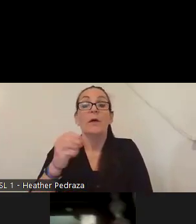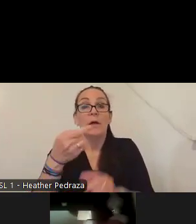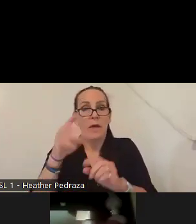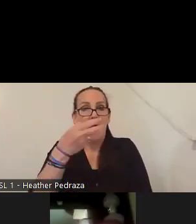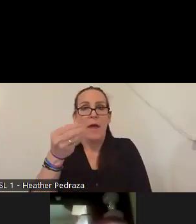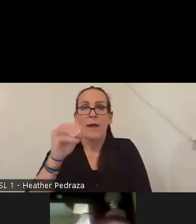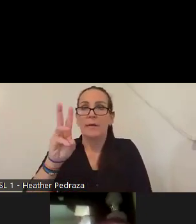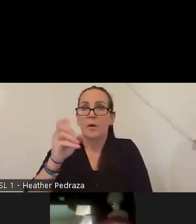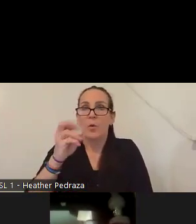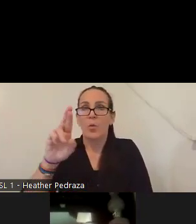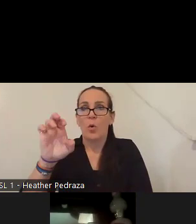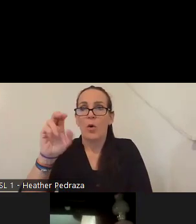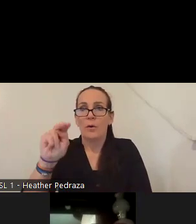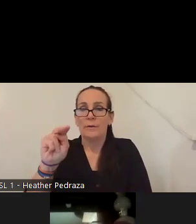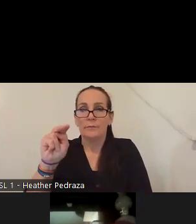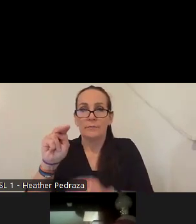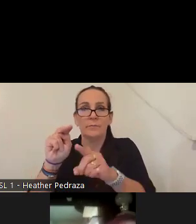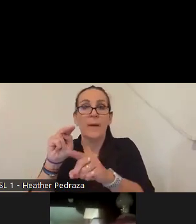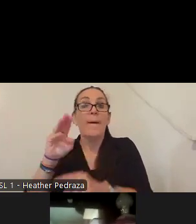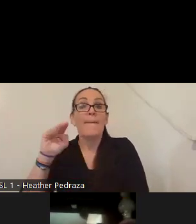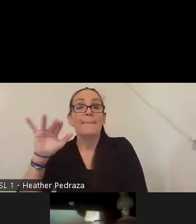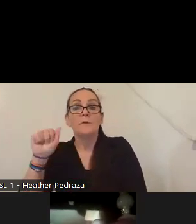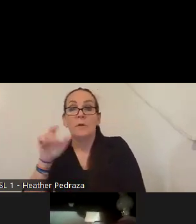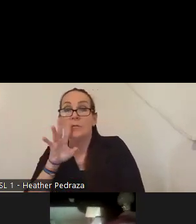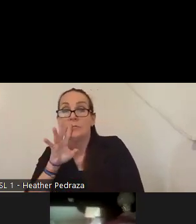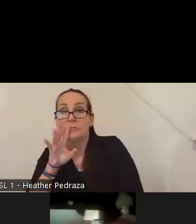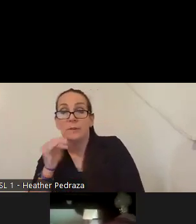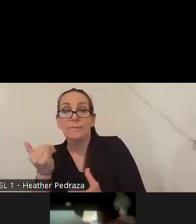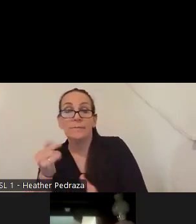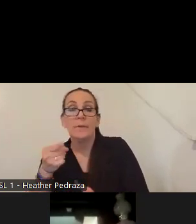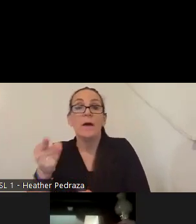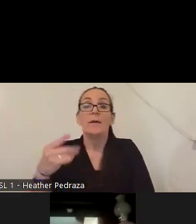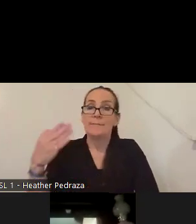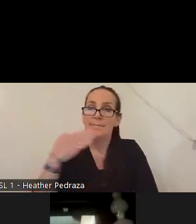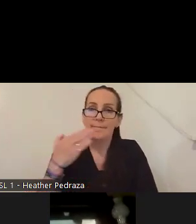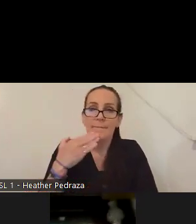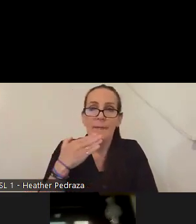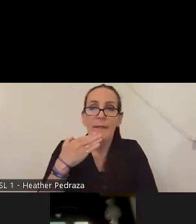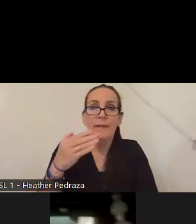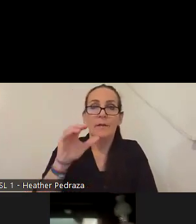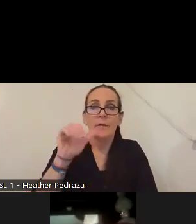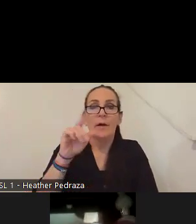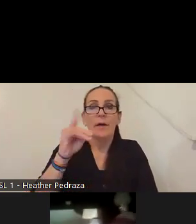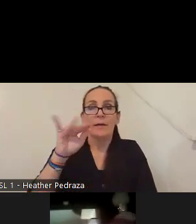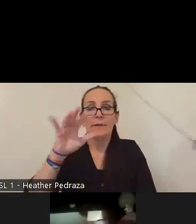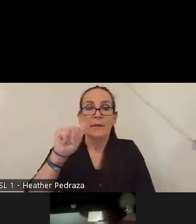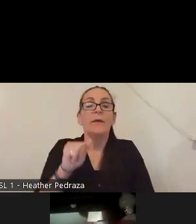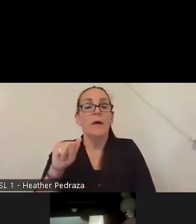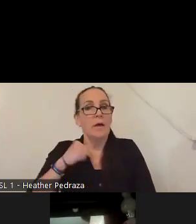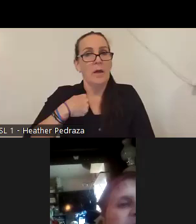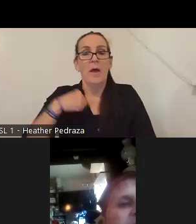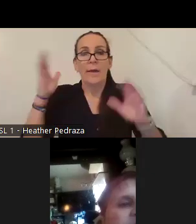Thank you, Adina. Yeah, I really encourage members of the DACLAC and the public to attend